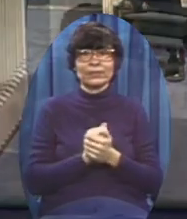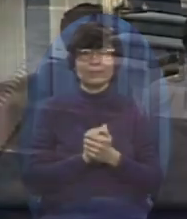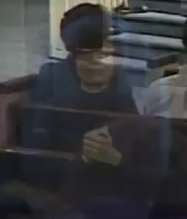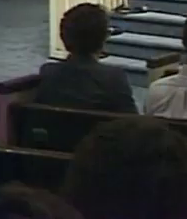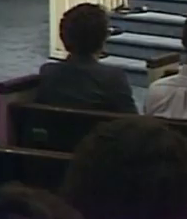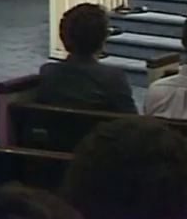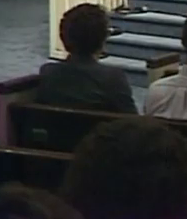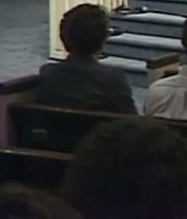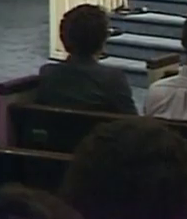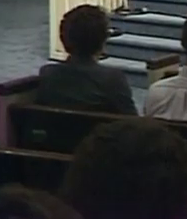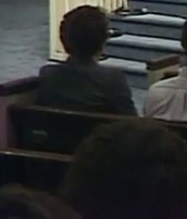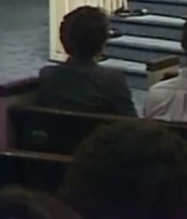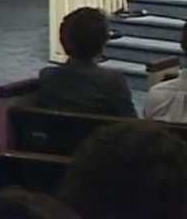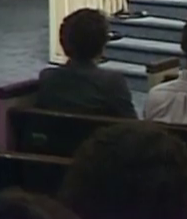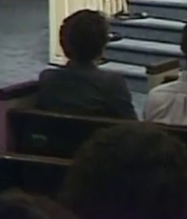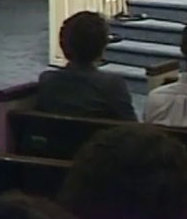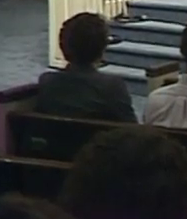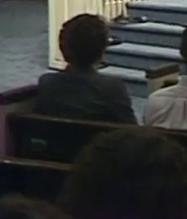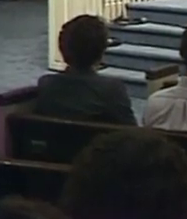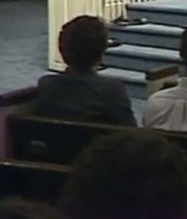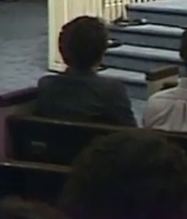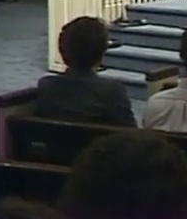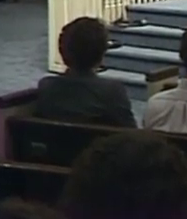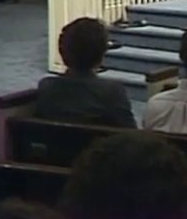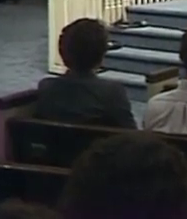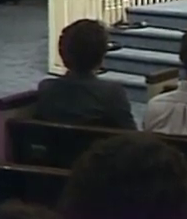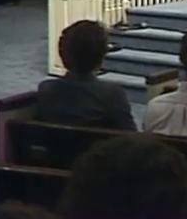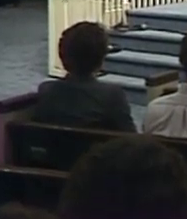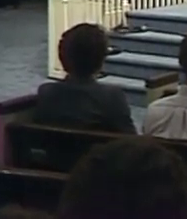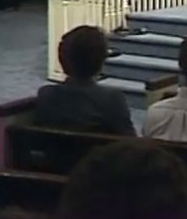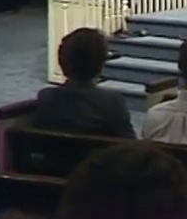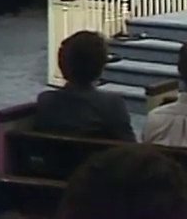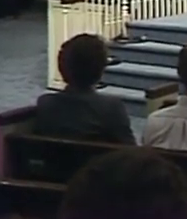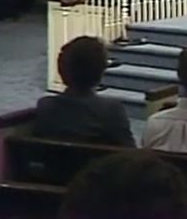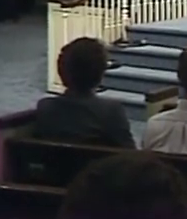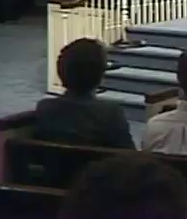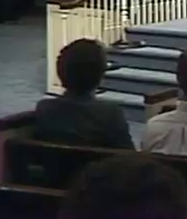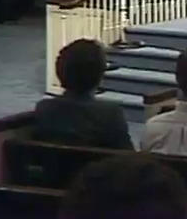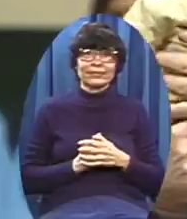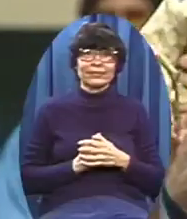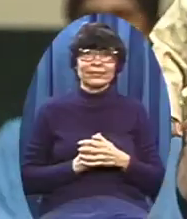grows. Robbie, you know what he just told me?